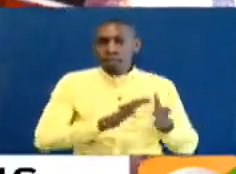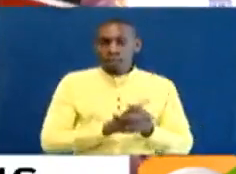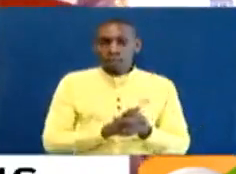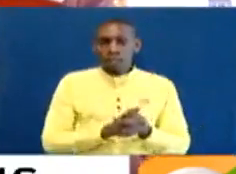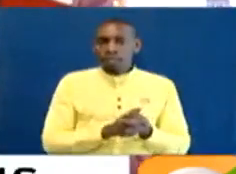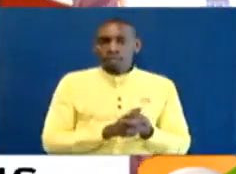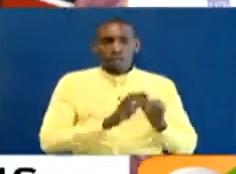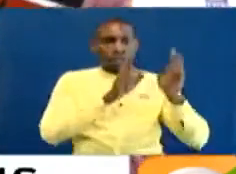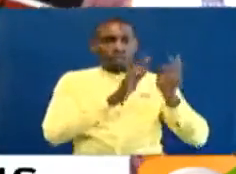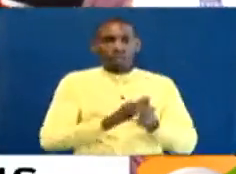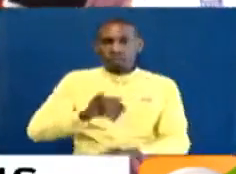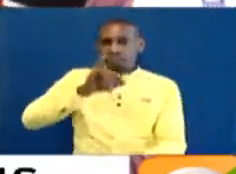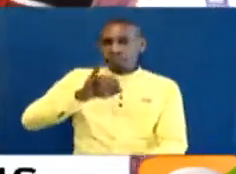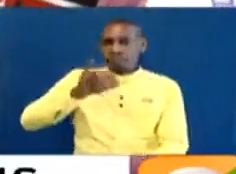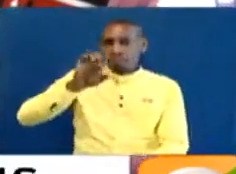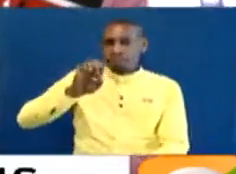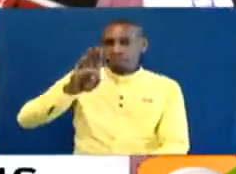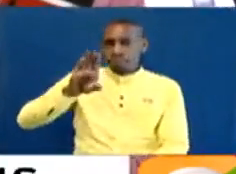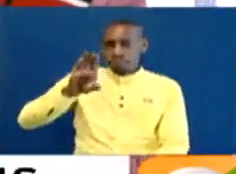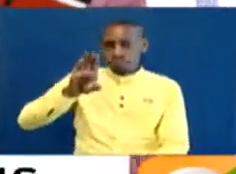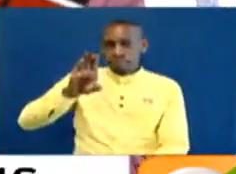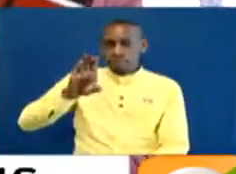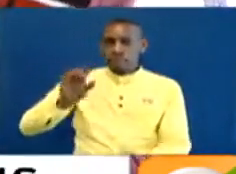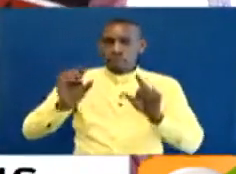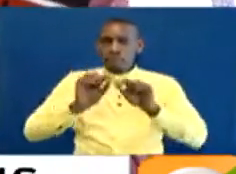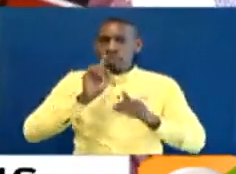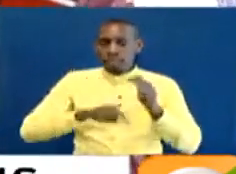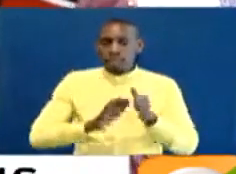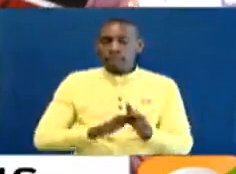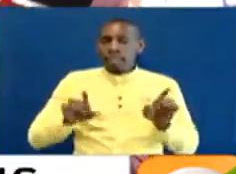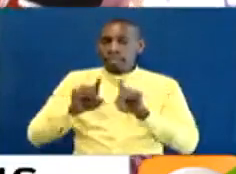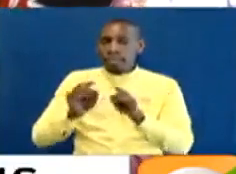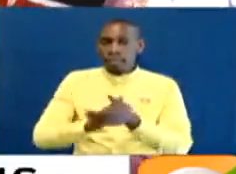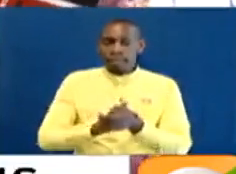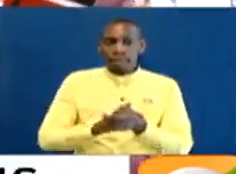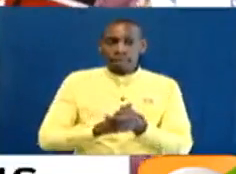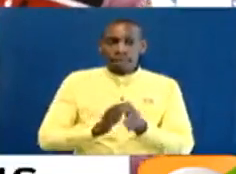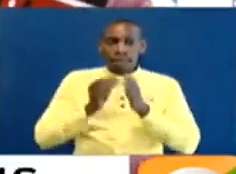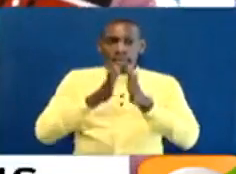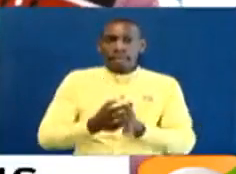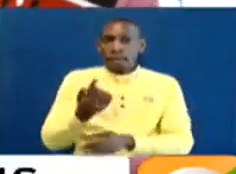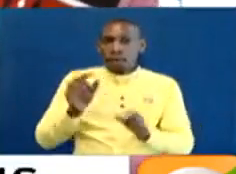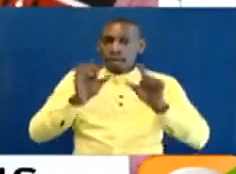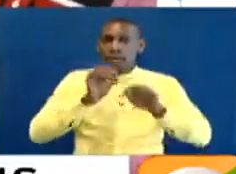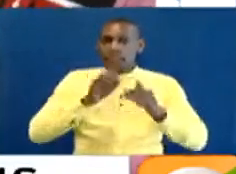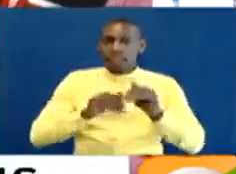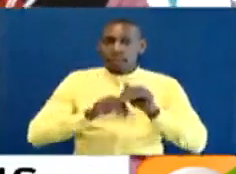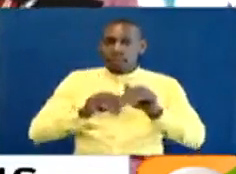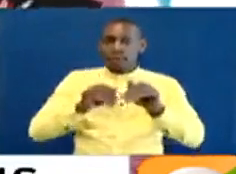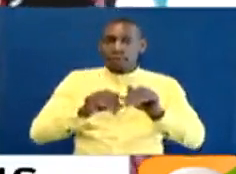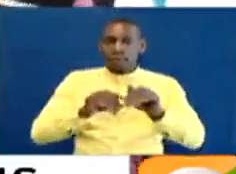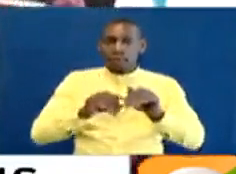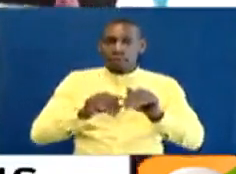lile. IBC tunasema kama vile kiongozi mmoja amesema, mufuate mambo